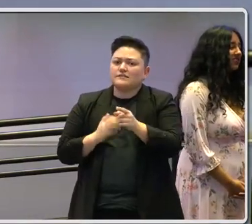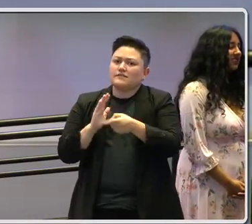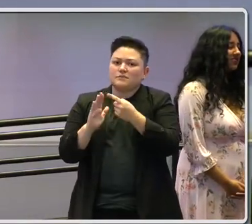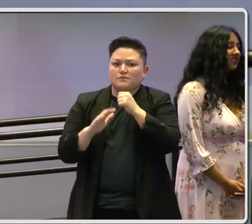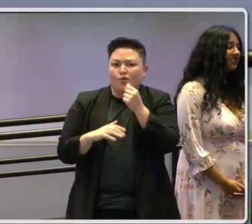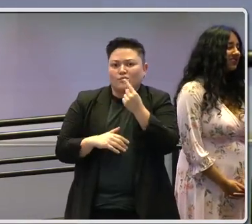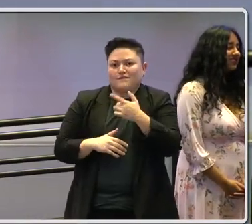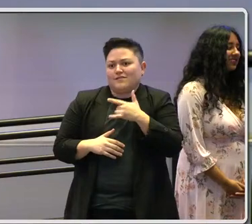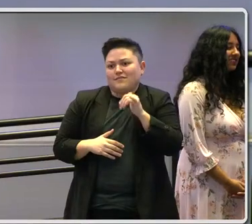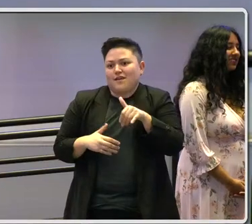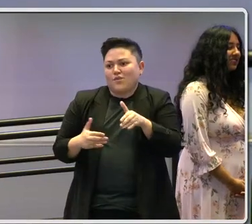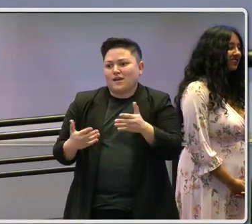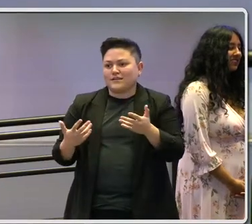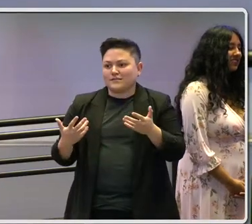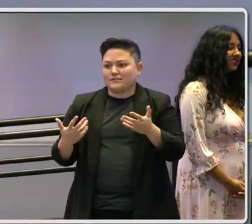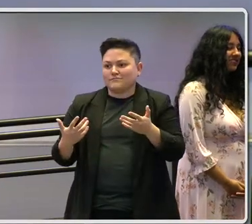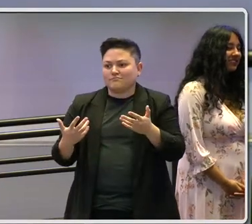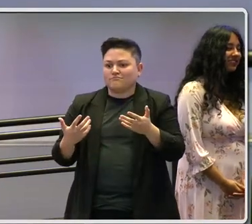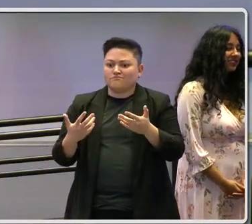that way.